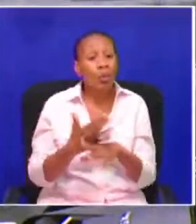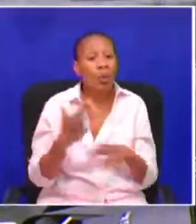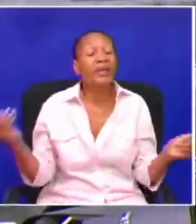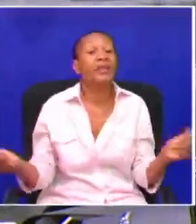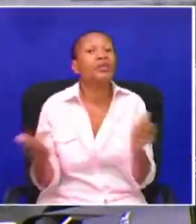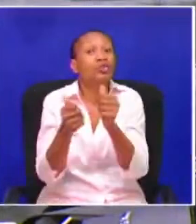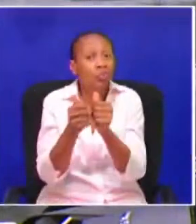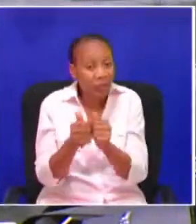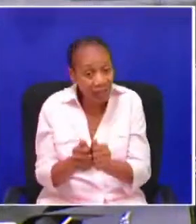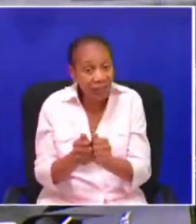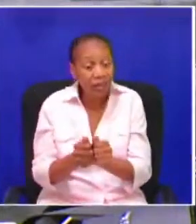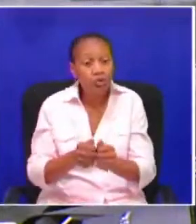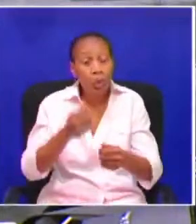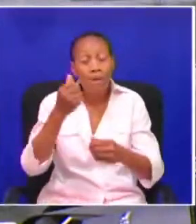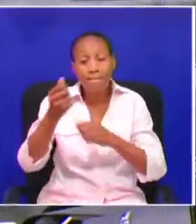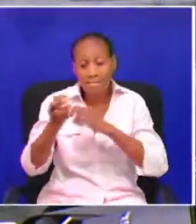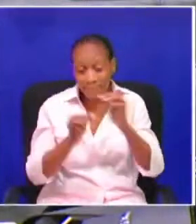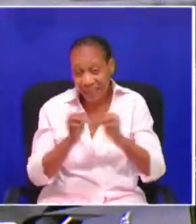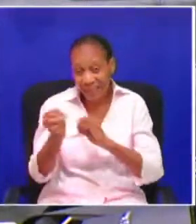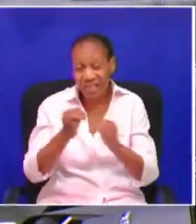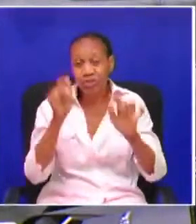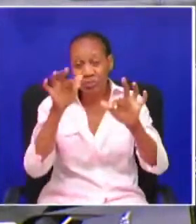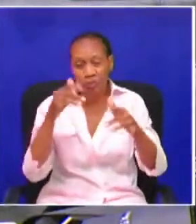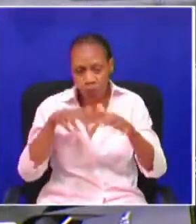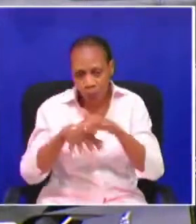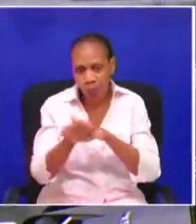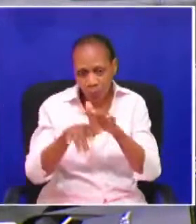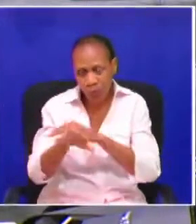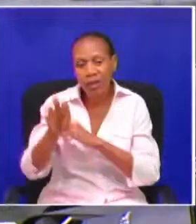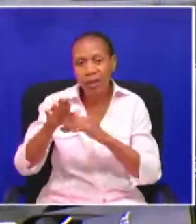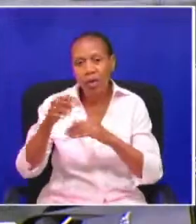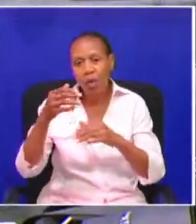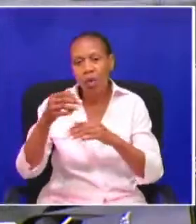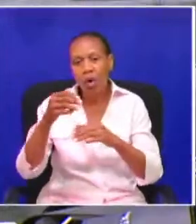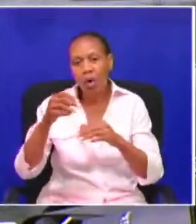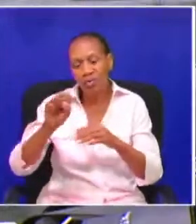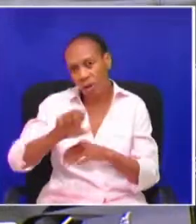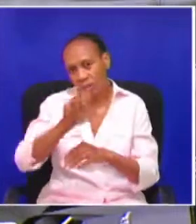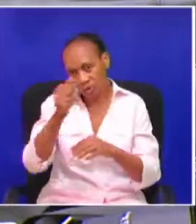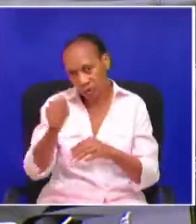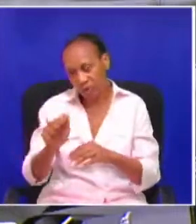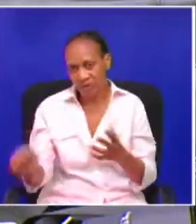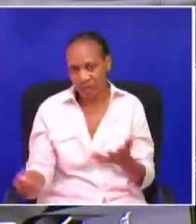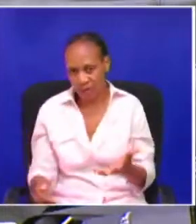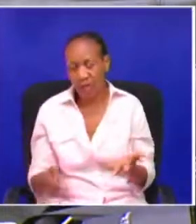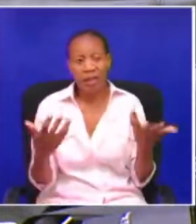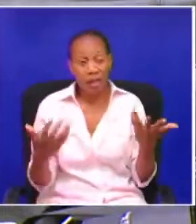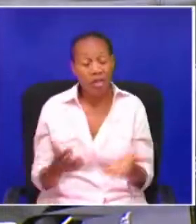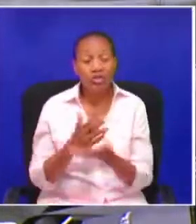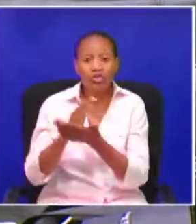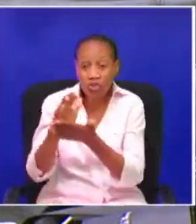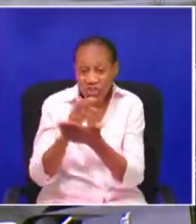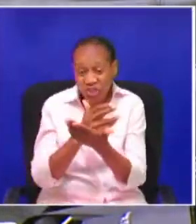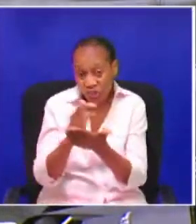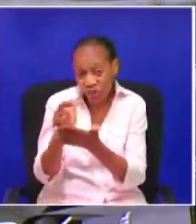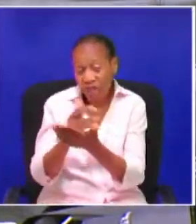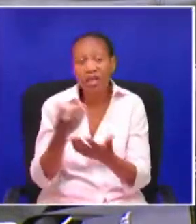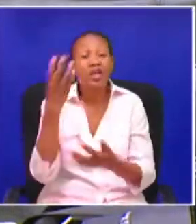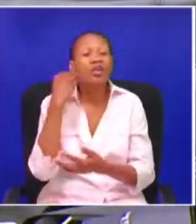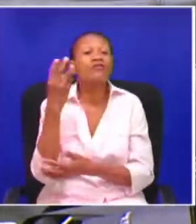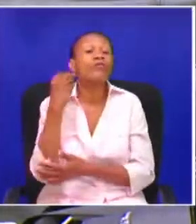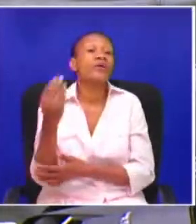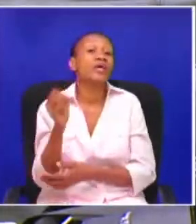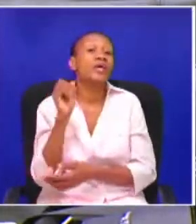harmonize migration and labor mobility policies, strengthen data sharing and early warning systems on